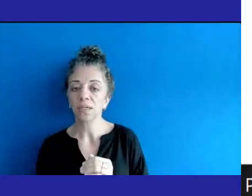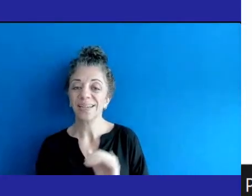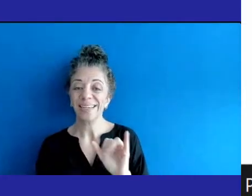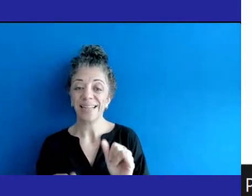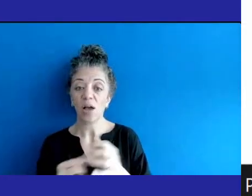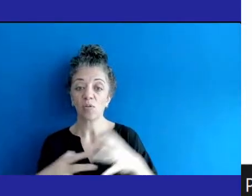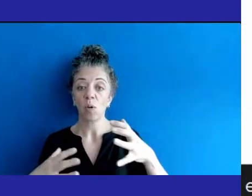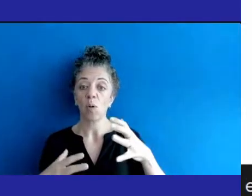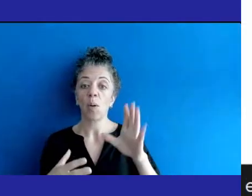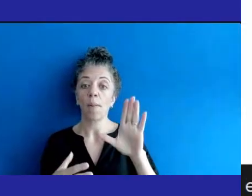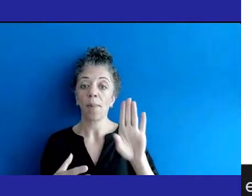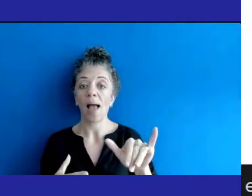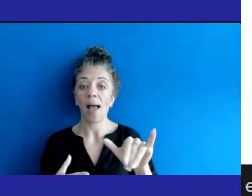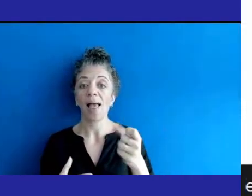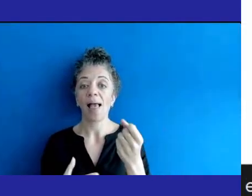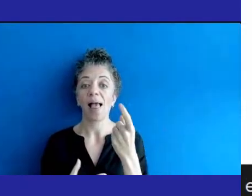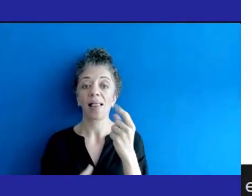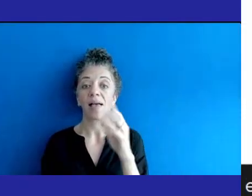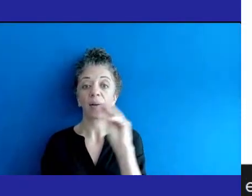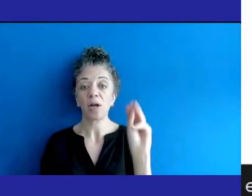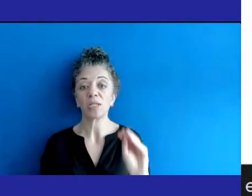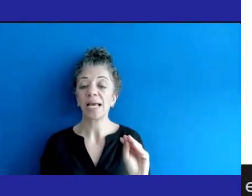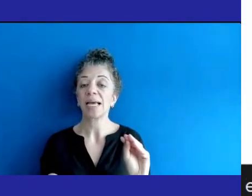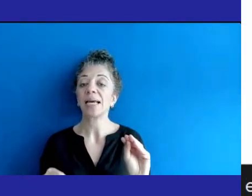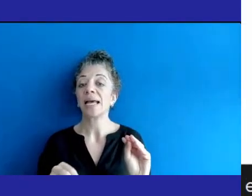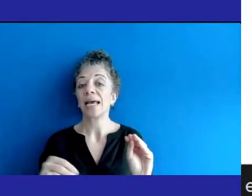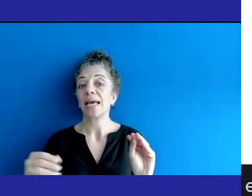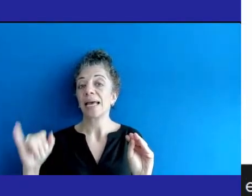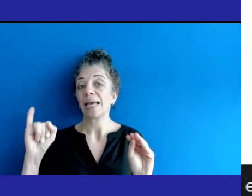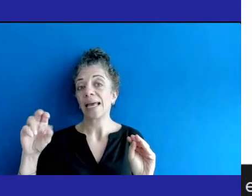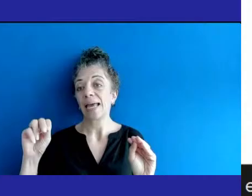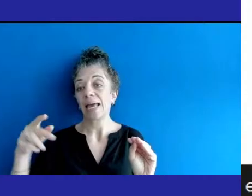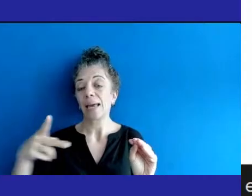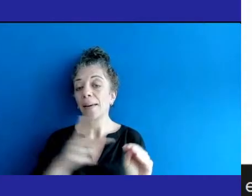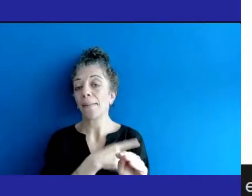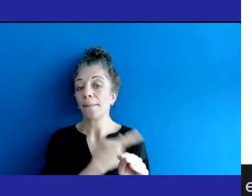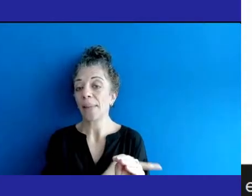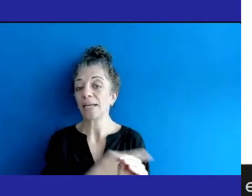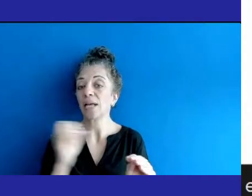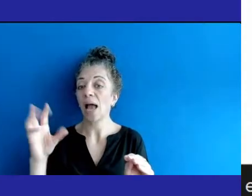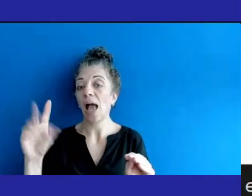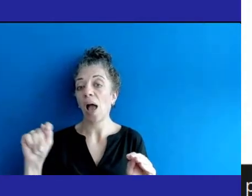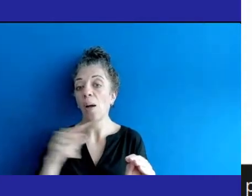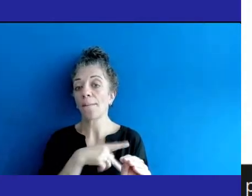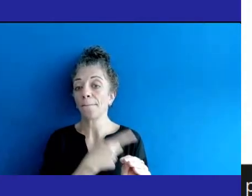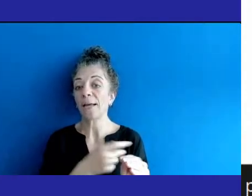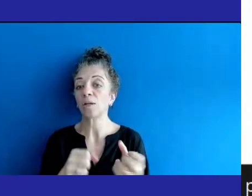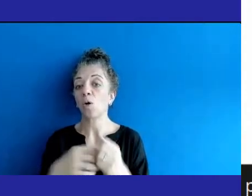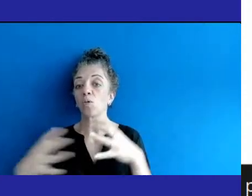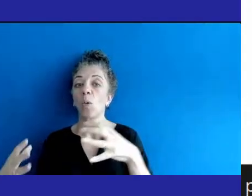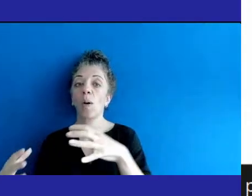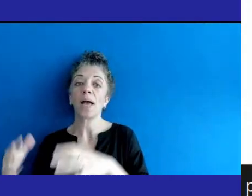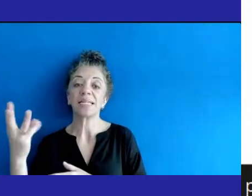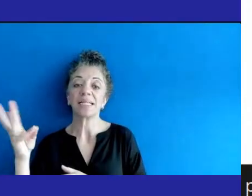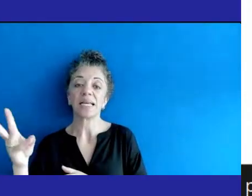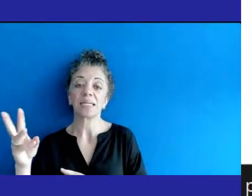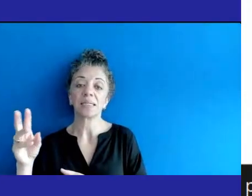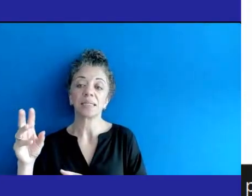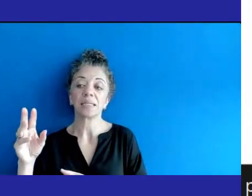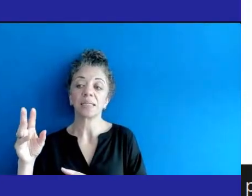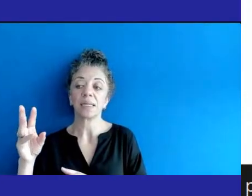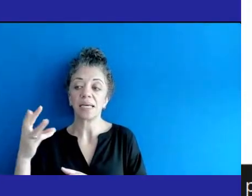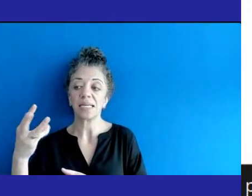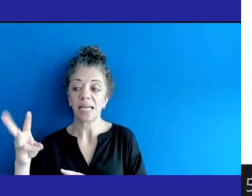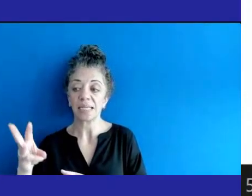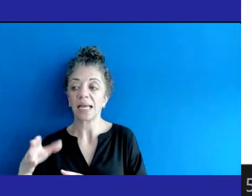11%, where our inpatient discharges and outpatient visits grew by 16 and 22% respectively. The total number